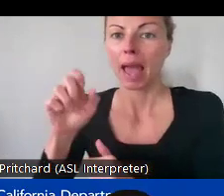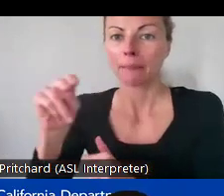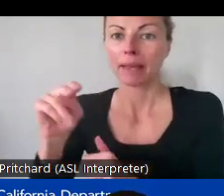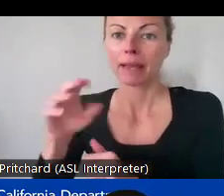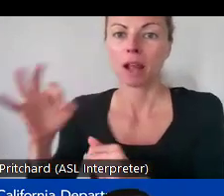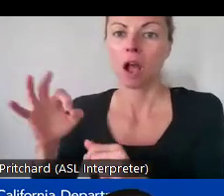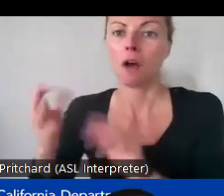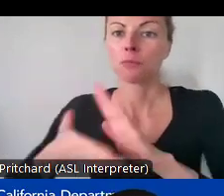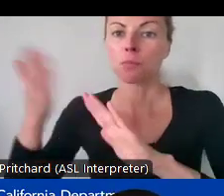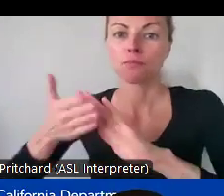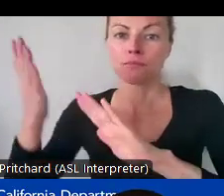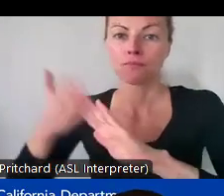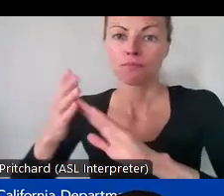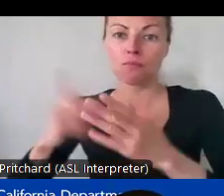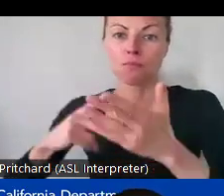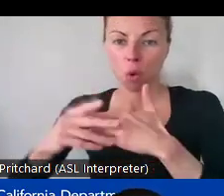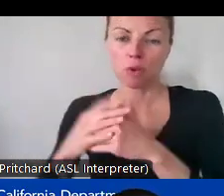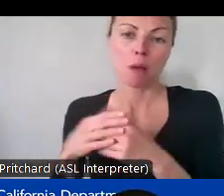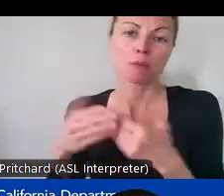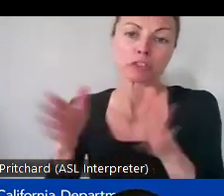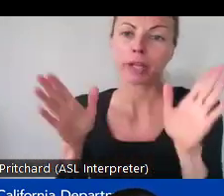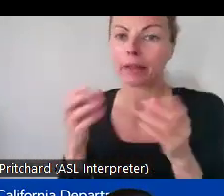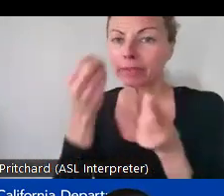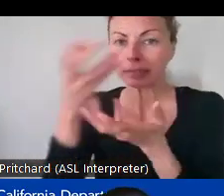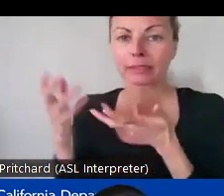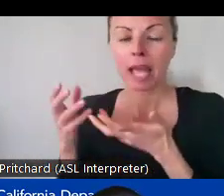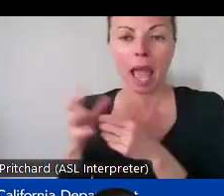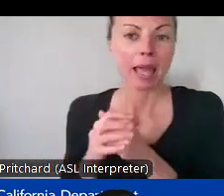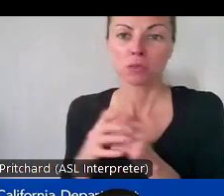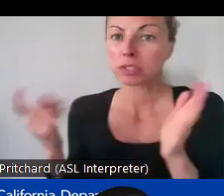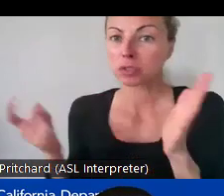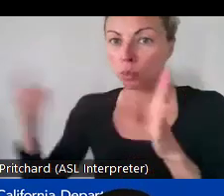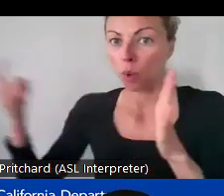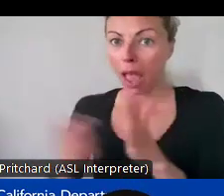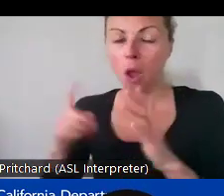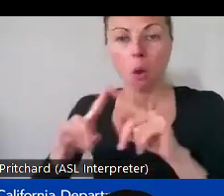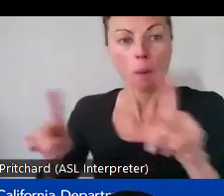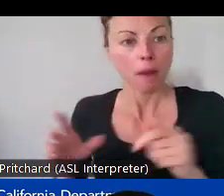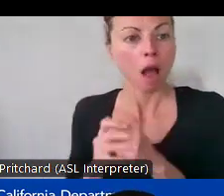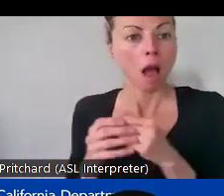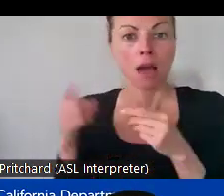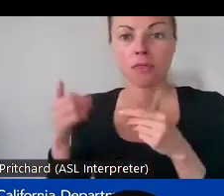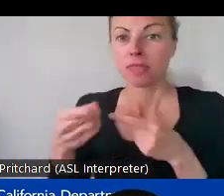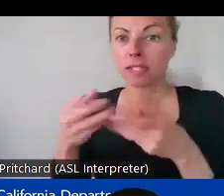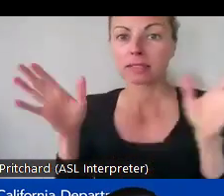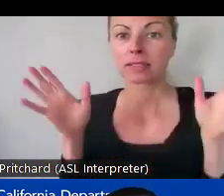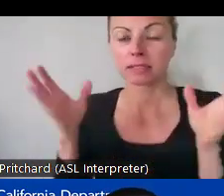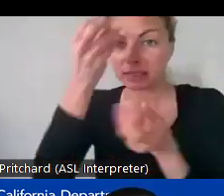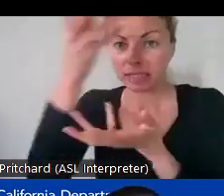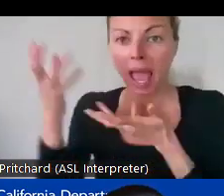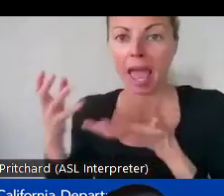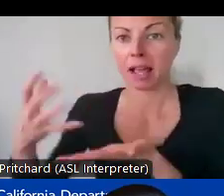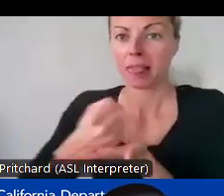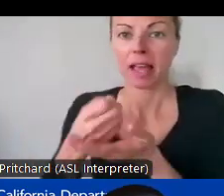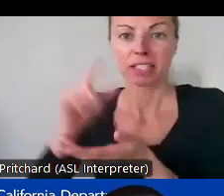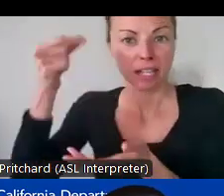and or operations. Generally, these are data that are very high quality and also rare. And generally, these data are collected and maintained by government